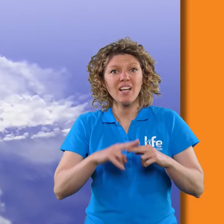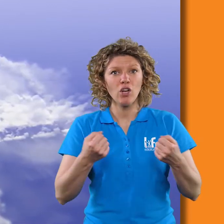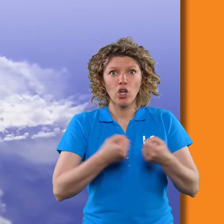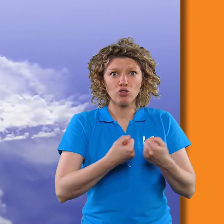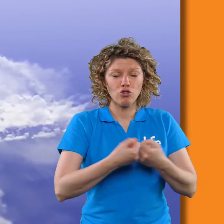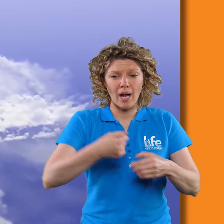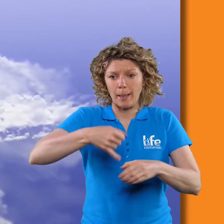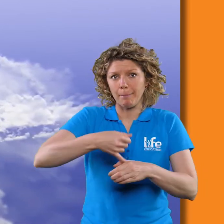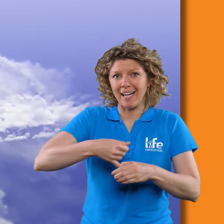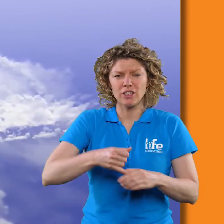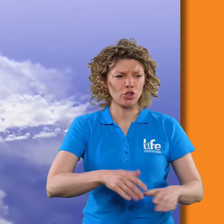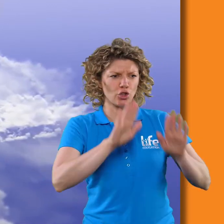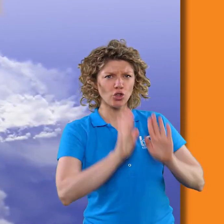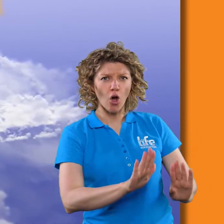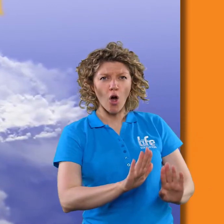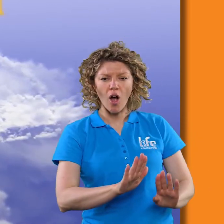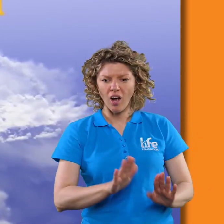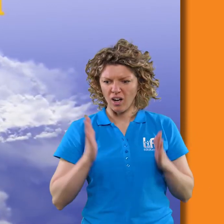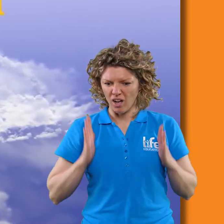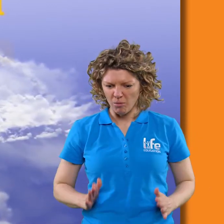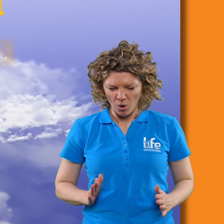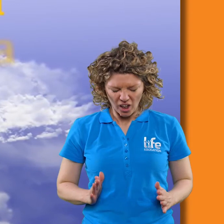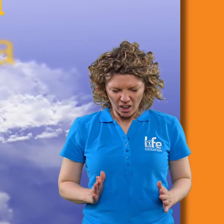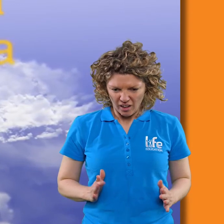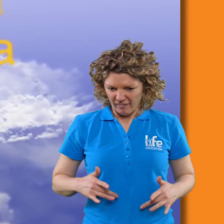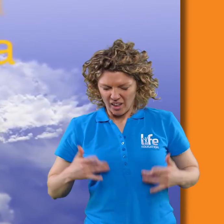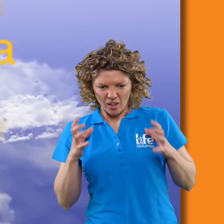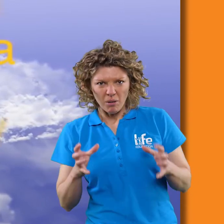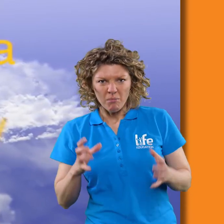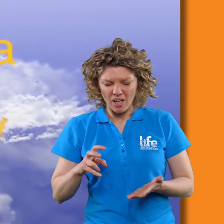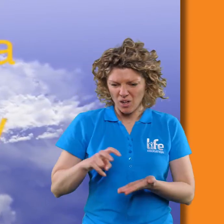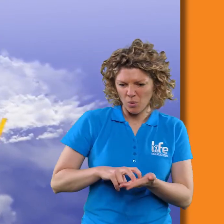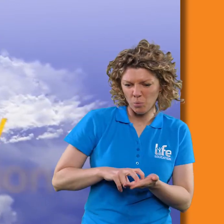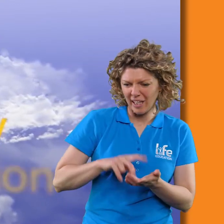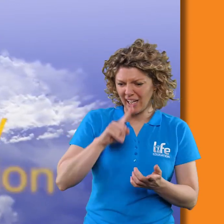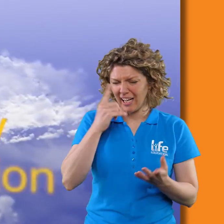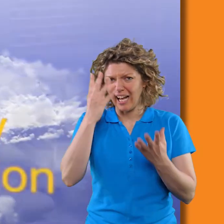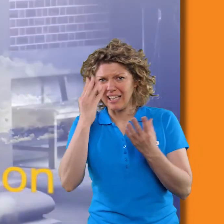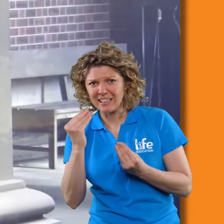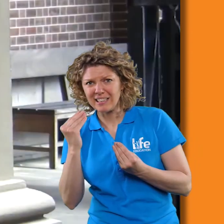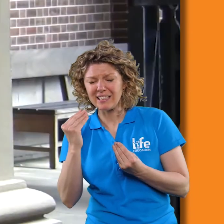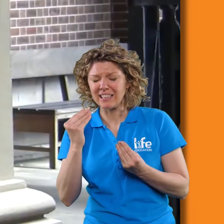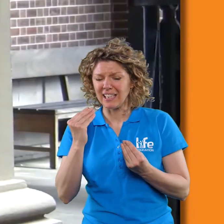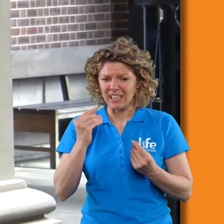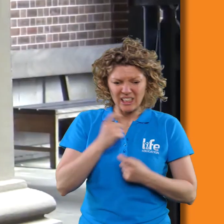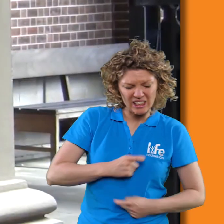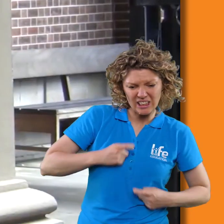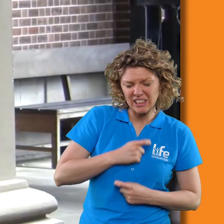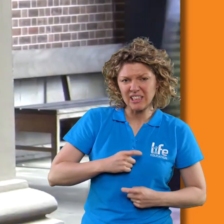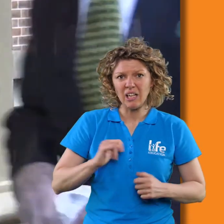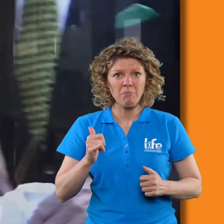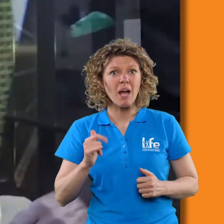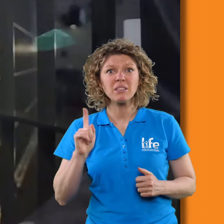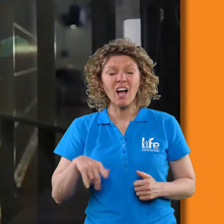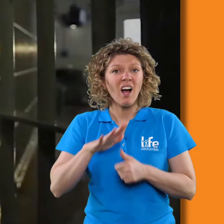experience withdrawal symptoms such as weakness, insomnia, nausea, irritability, and depression. Being in possession of